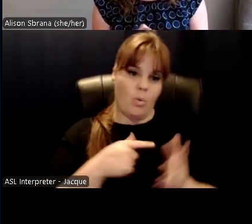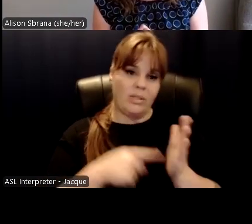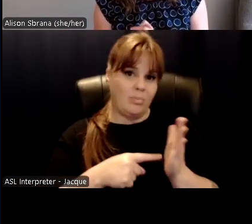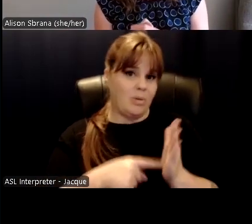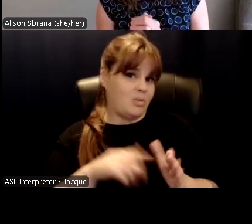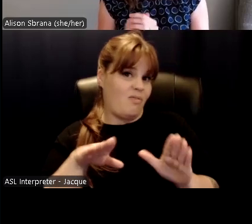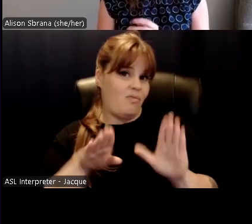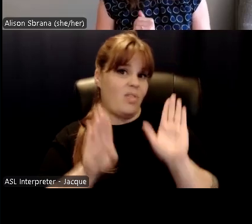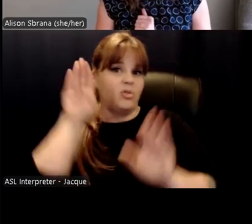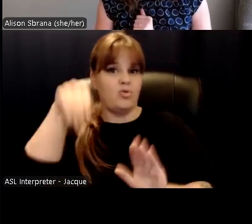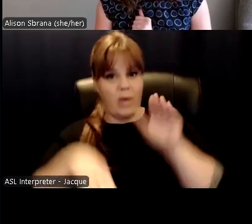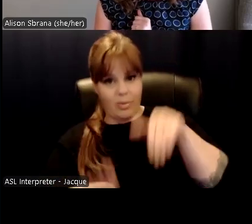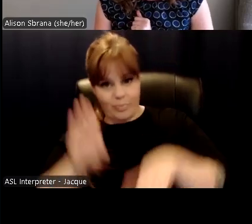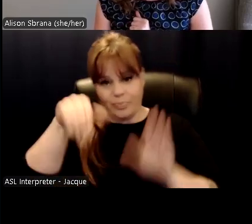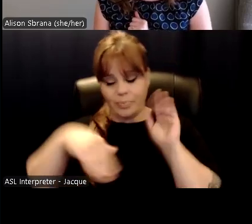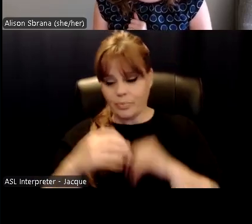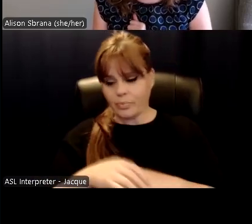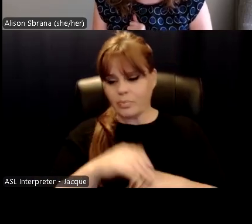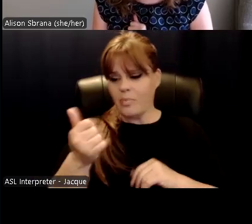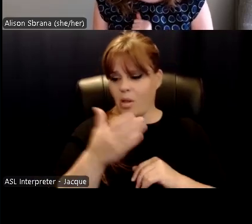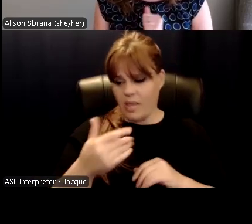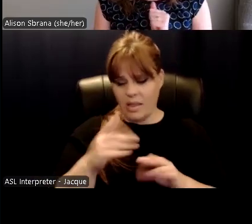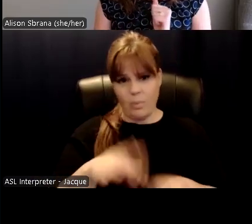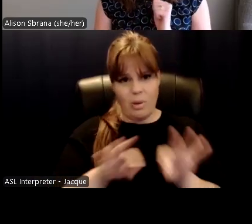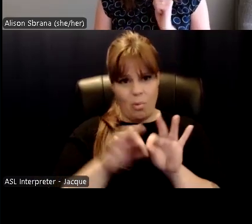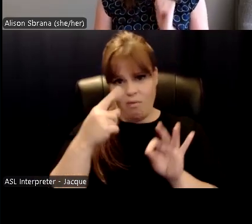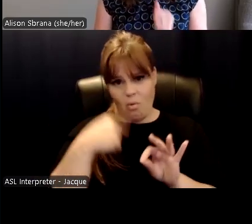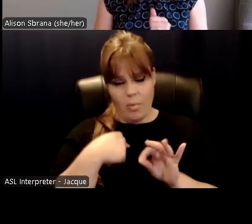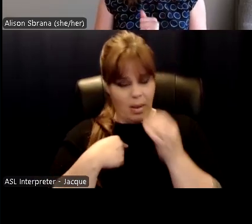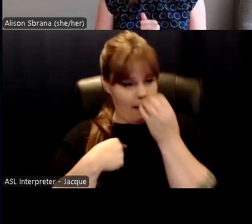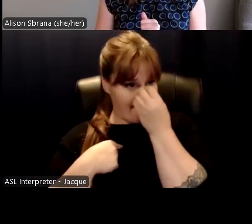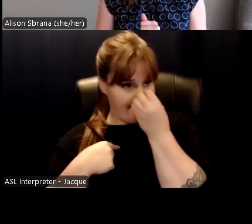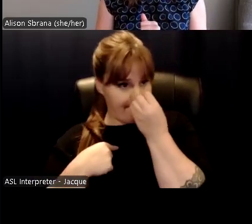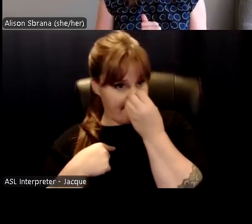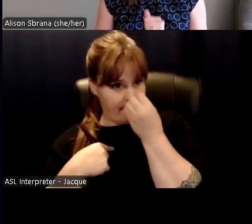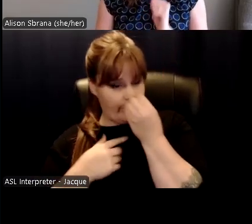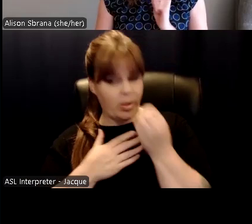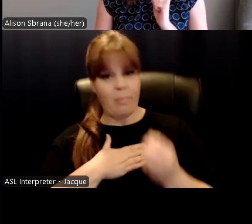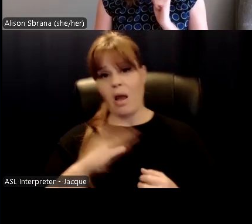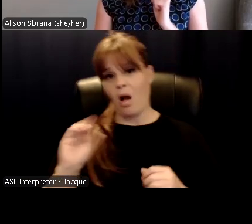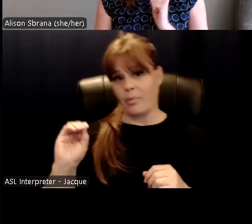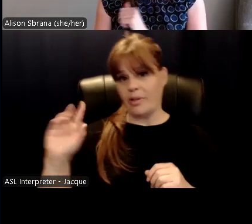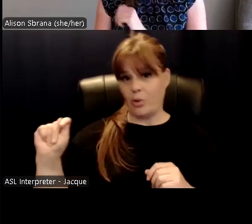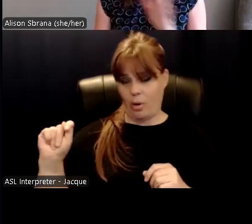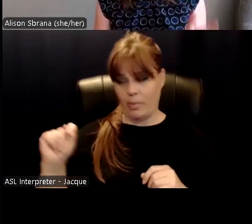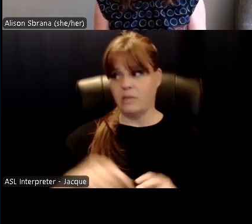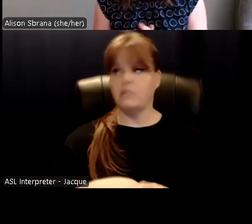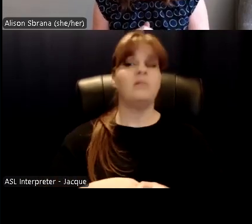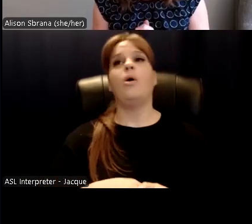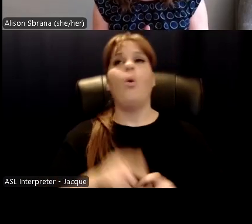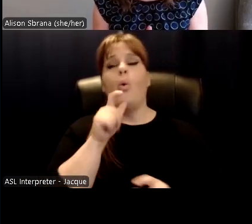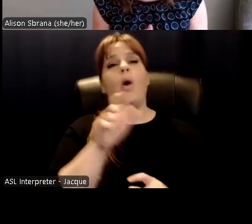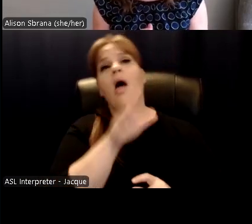The other support that I had, which was really important for me, is that my occupational therapist, who had